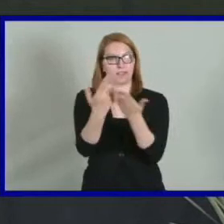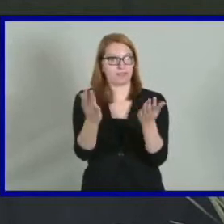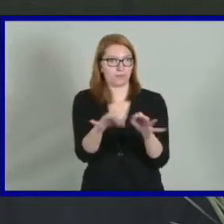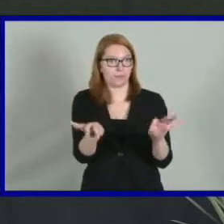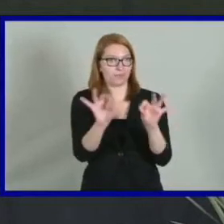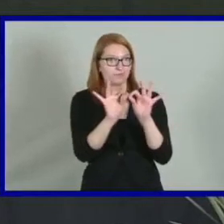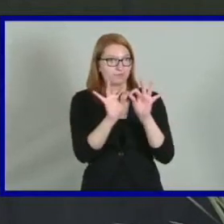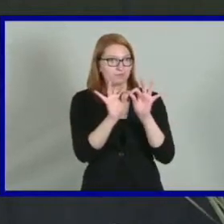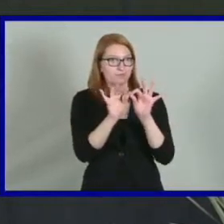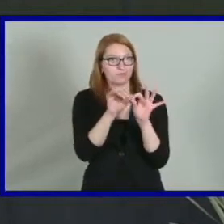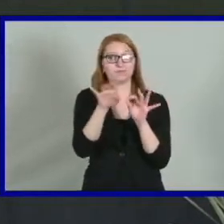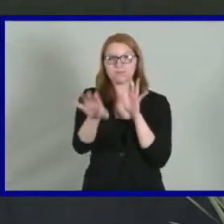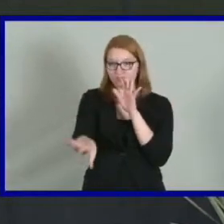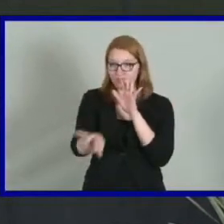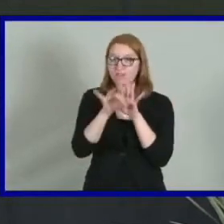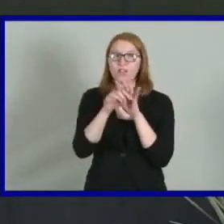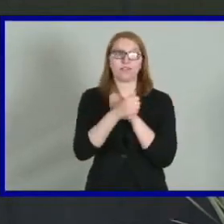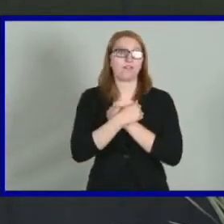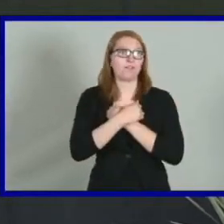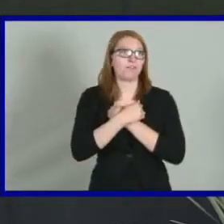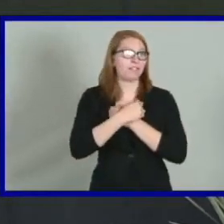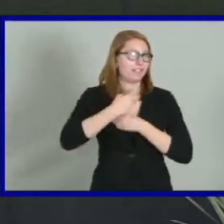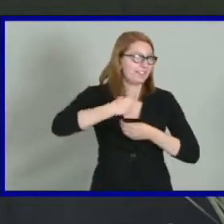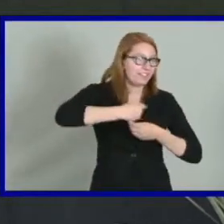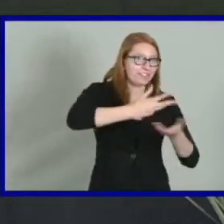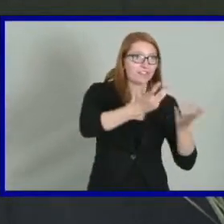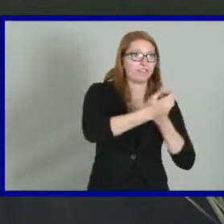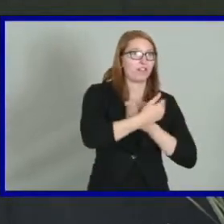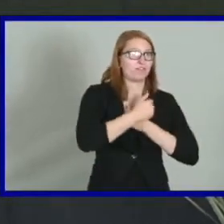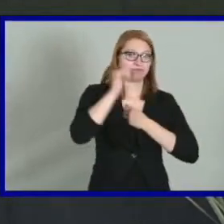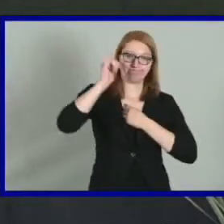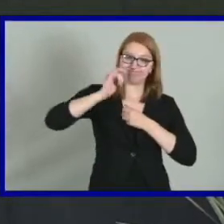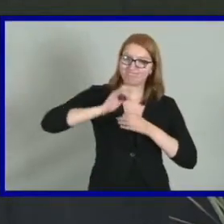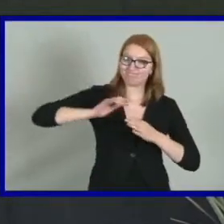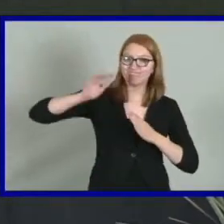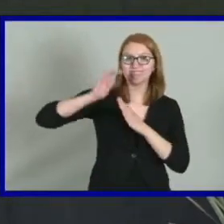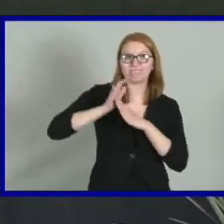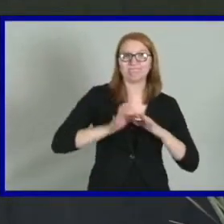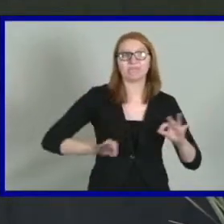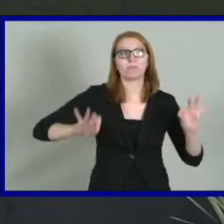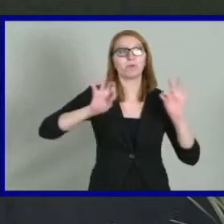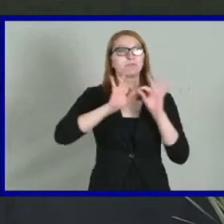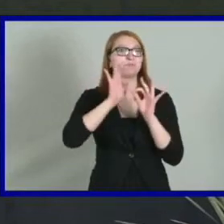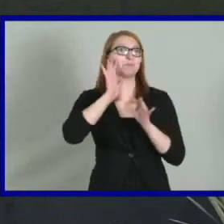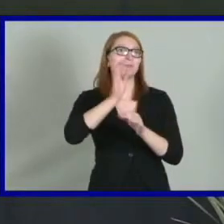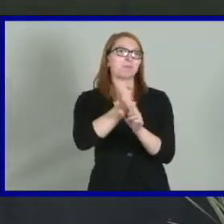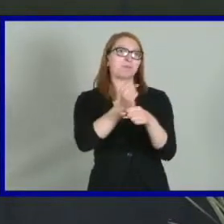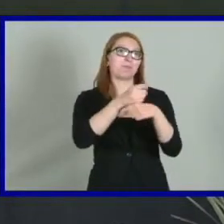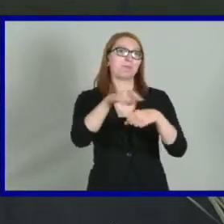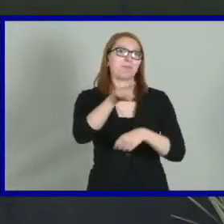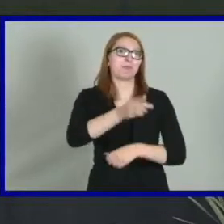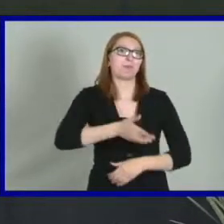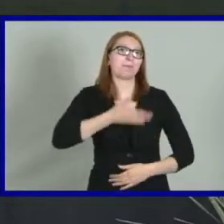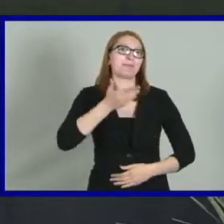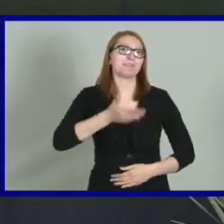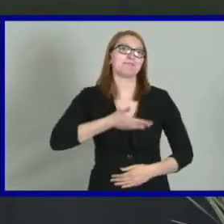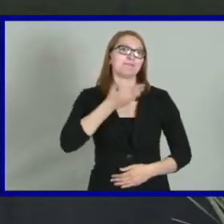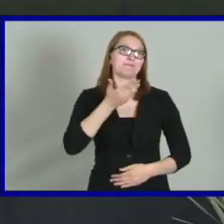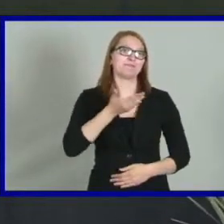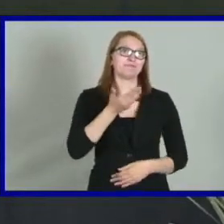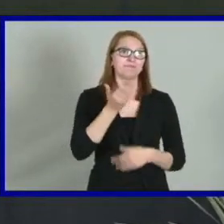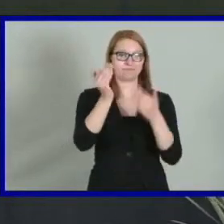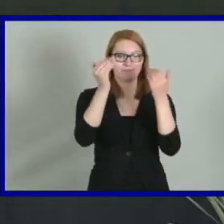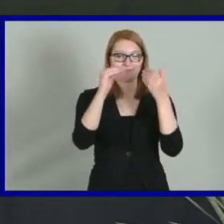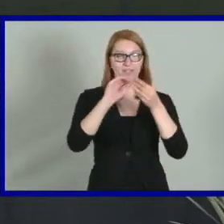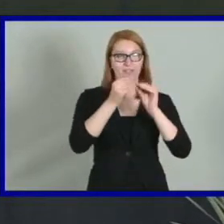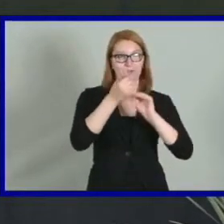Find love, give love, and you will be a very happy person. And then finally, number 10, all of you are going to